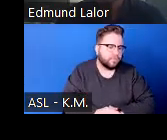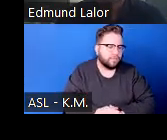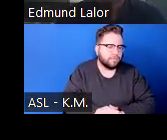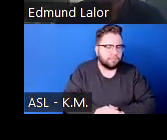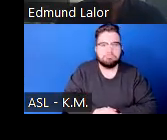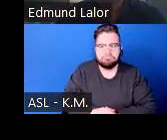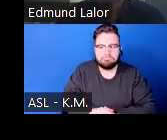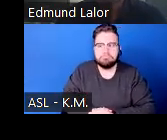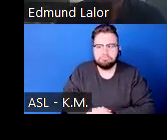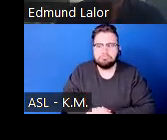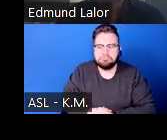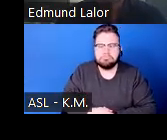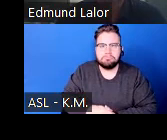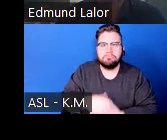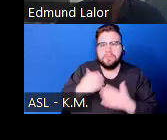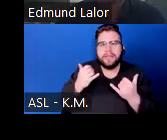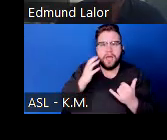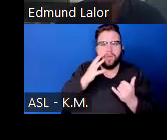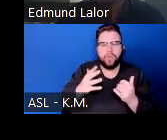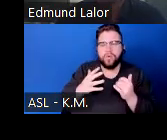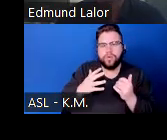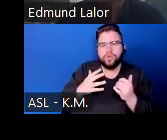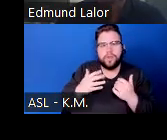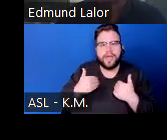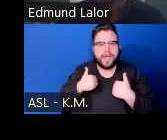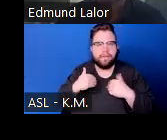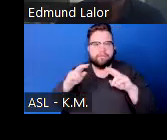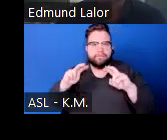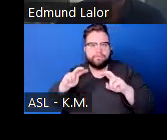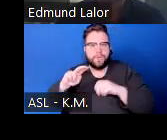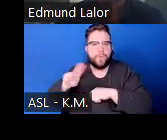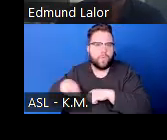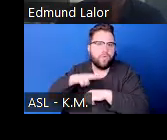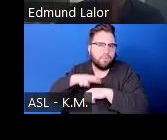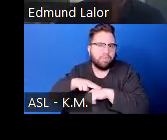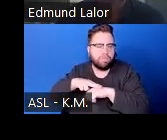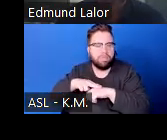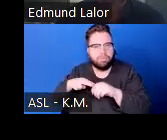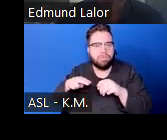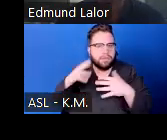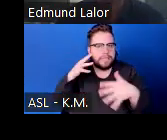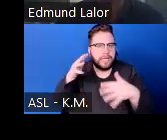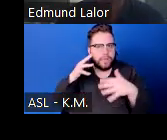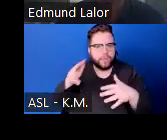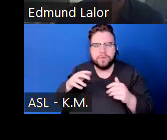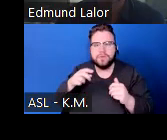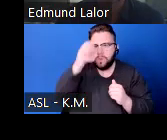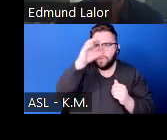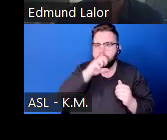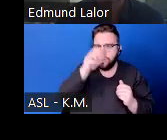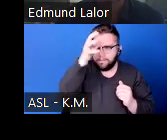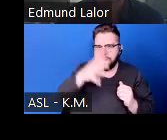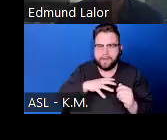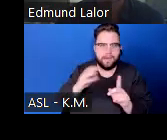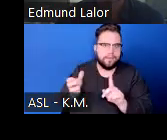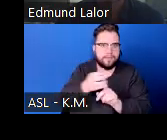Okay, so now I'm going to play the clean version, which is a bit where the old man has captured a fish and he's bringing the fish back to the market and he's wondering, what will he bring